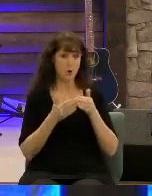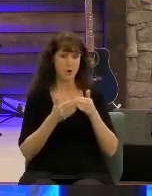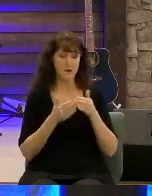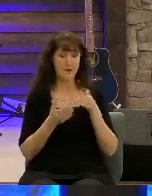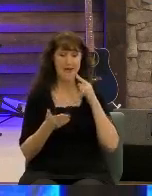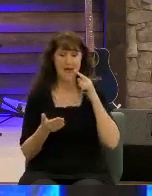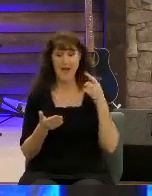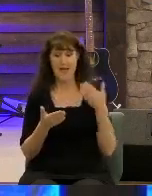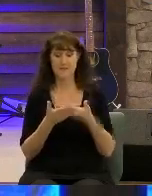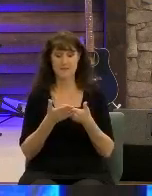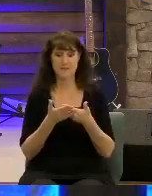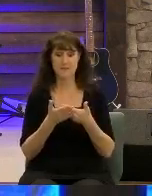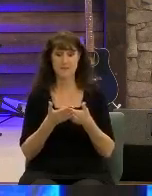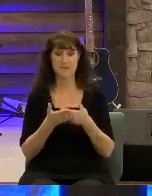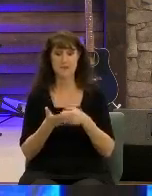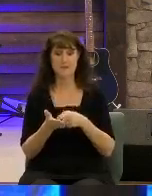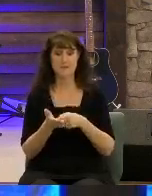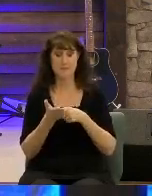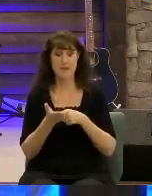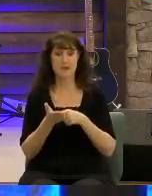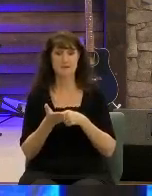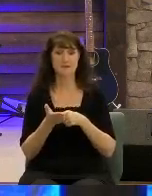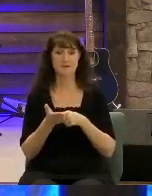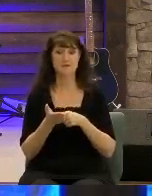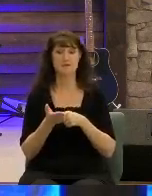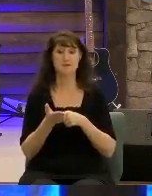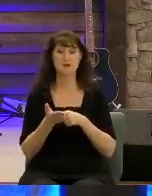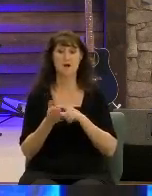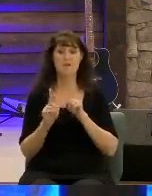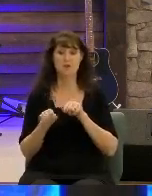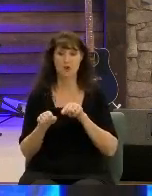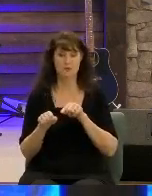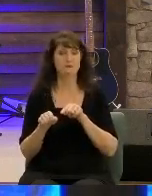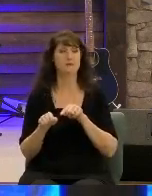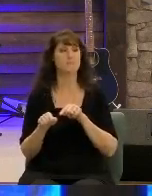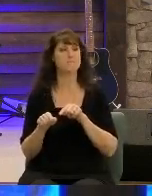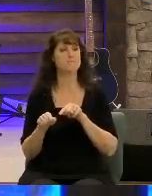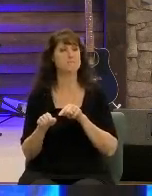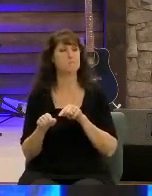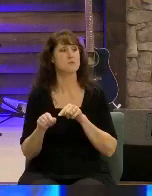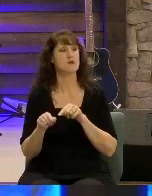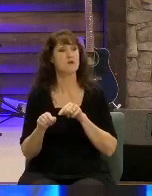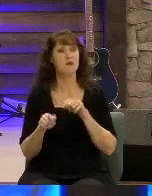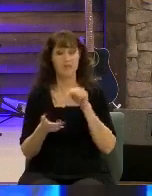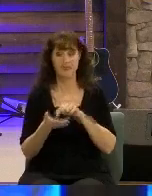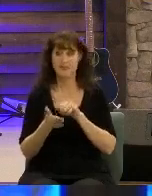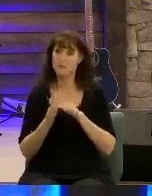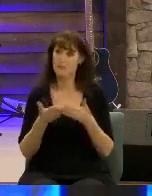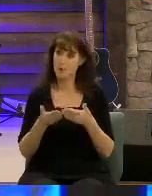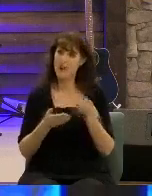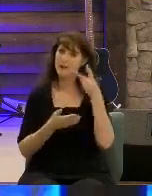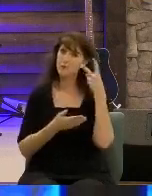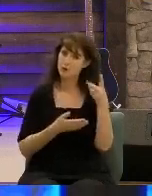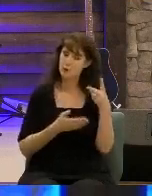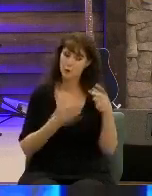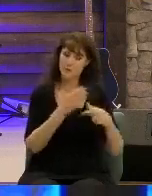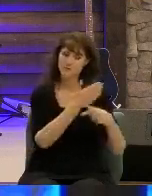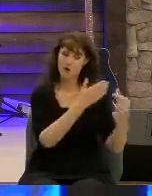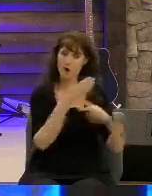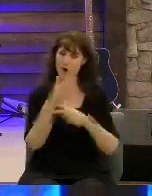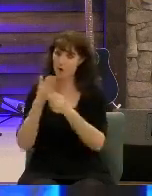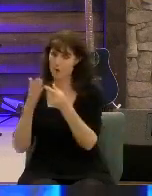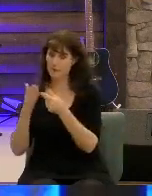That Demands a Verdict, okay? Some of you have heard of this book, okay? Okay, this book has two volumes, right? Well, I